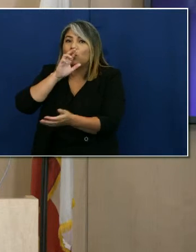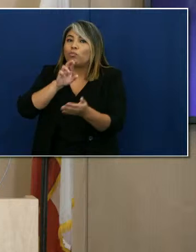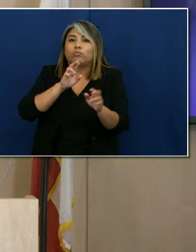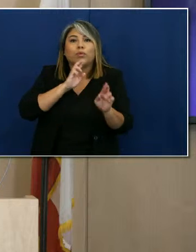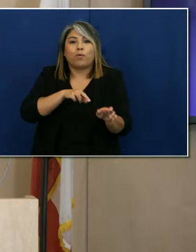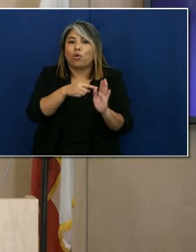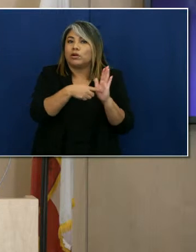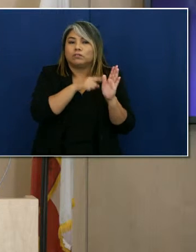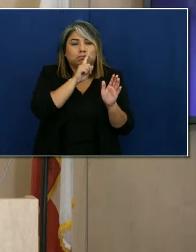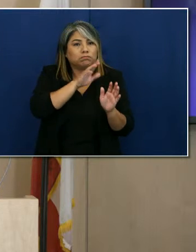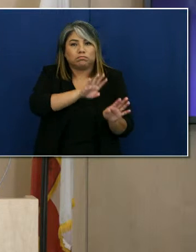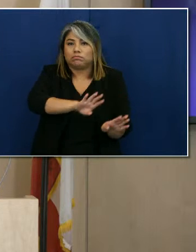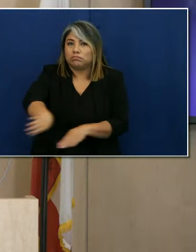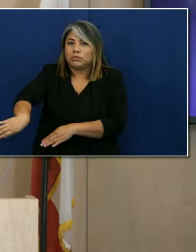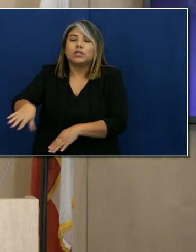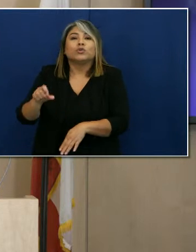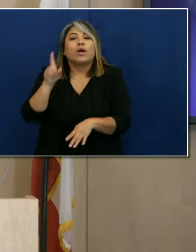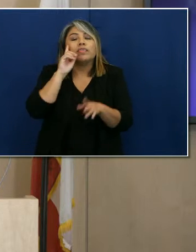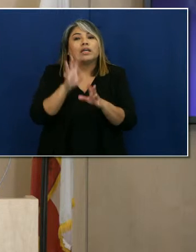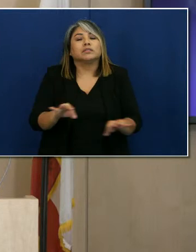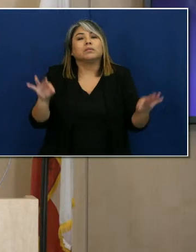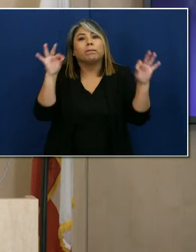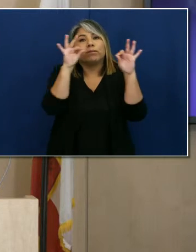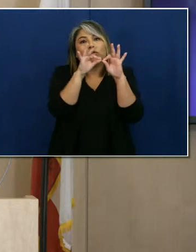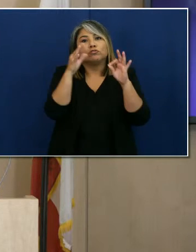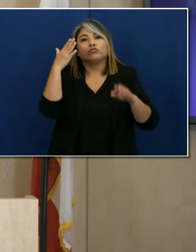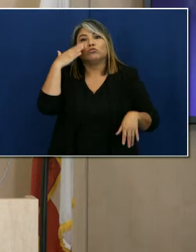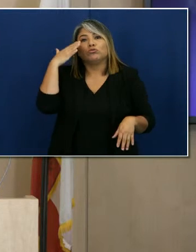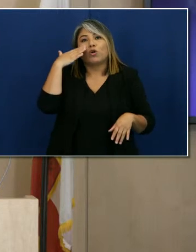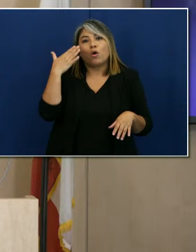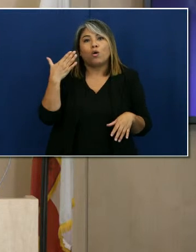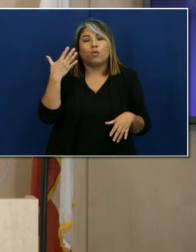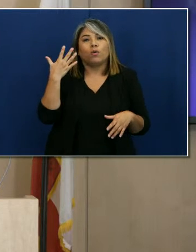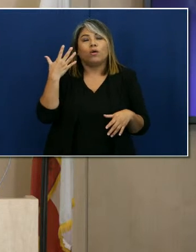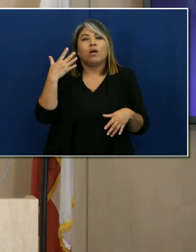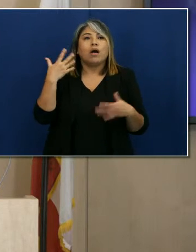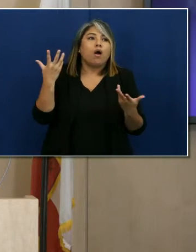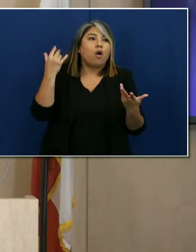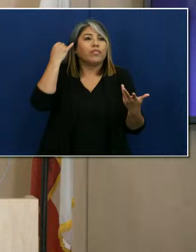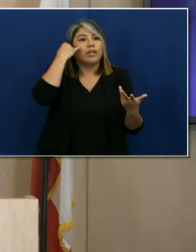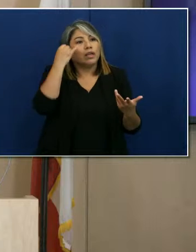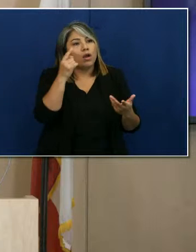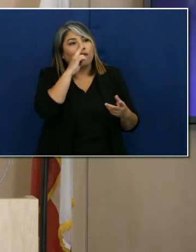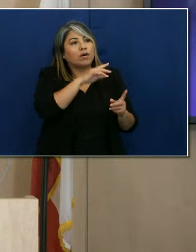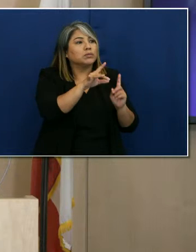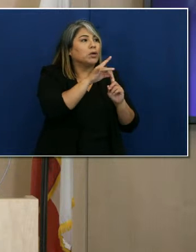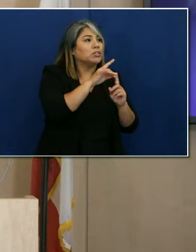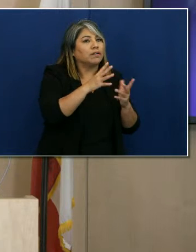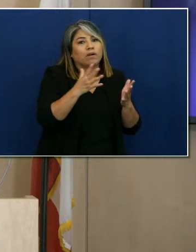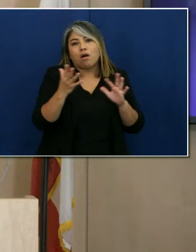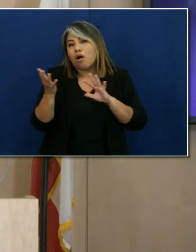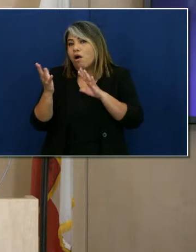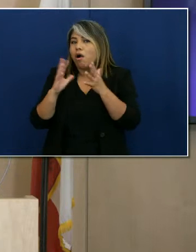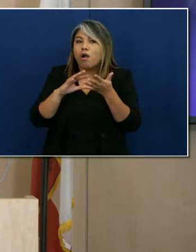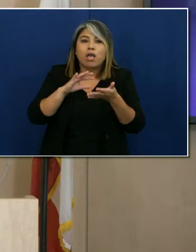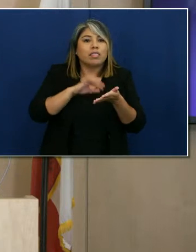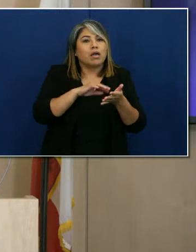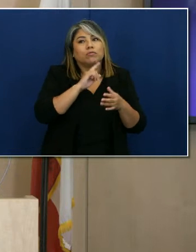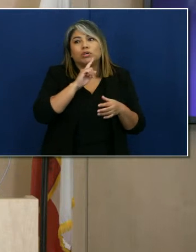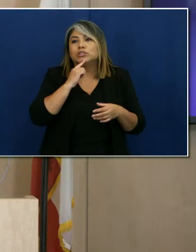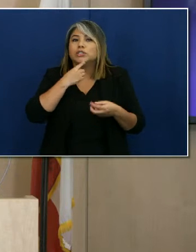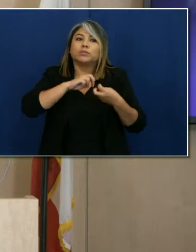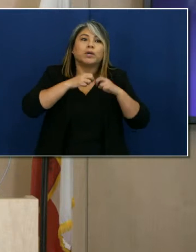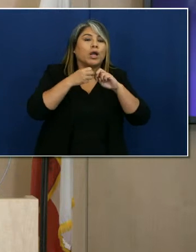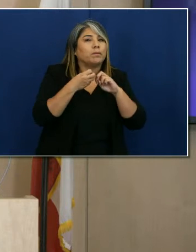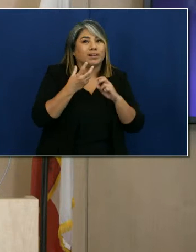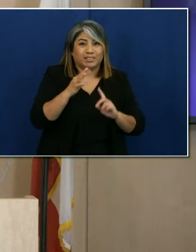those. So I think it's important to know that this idea that false positives are a significant problem, particularly at